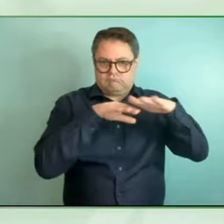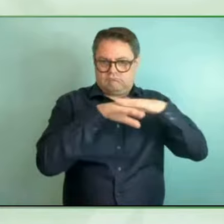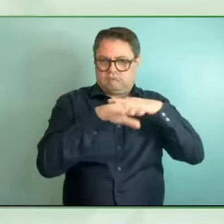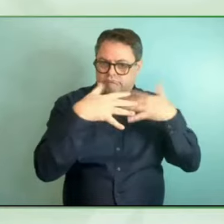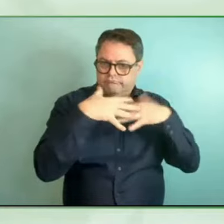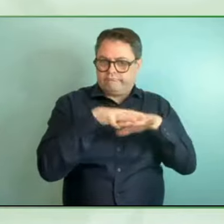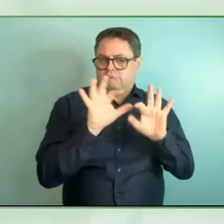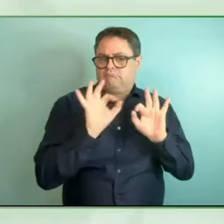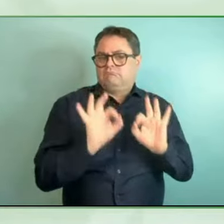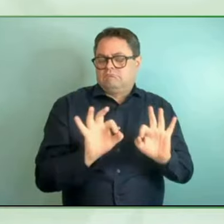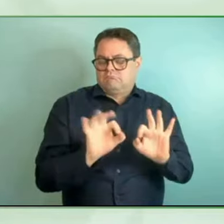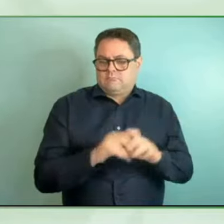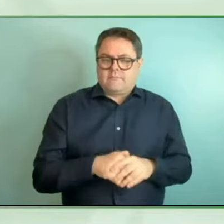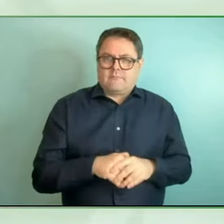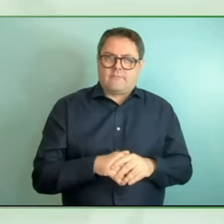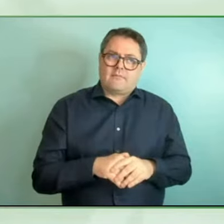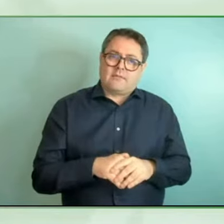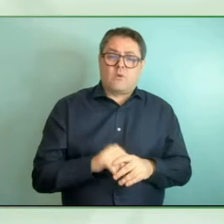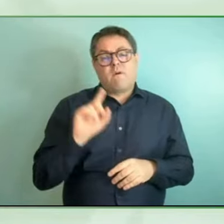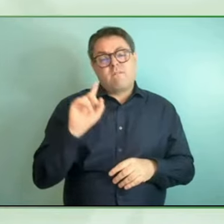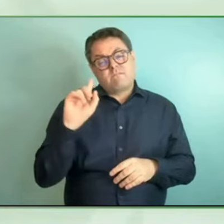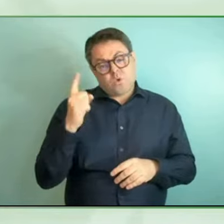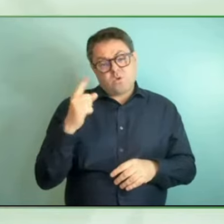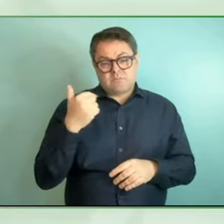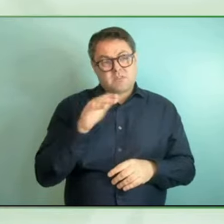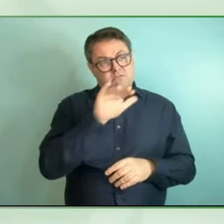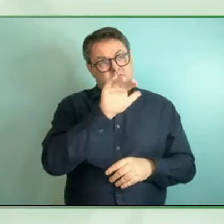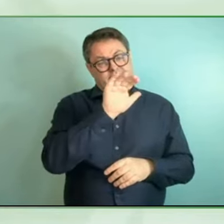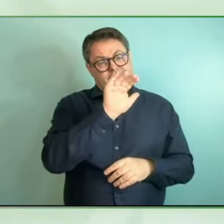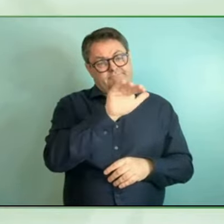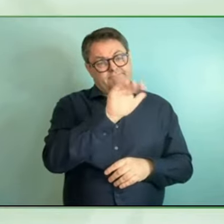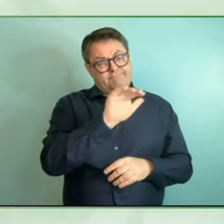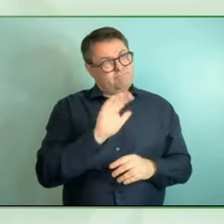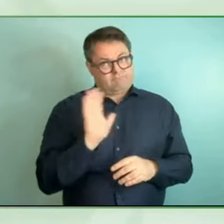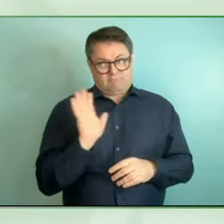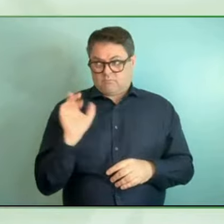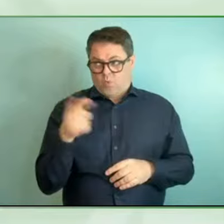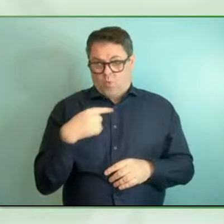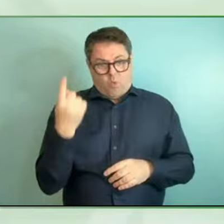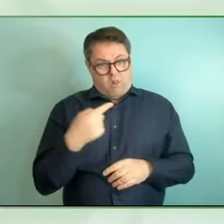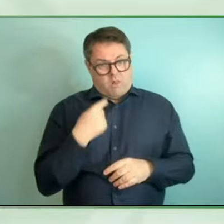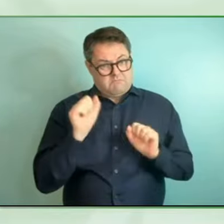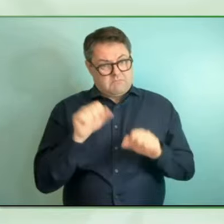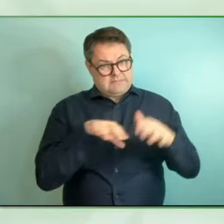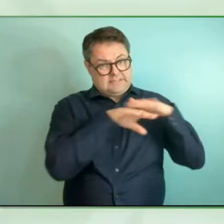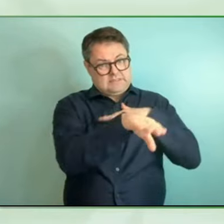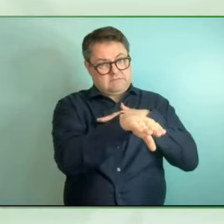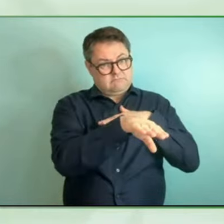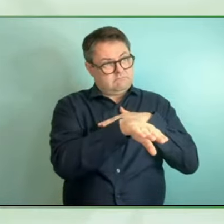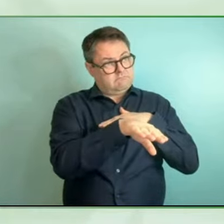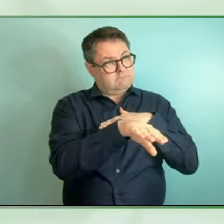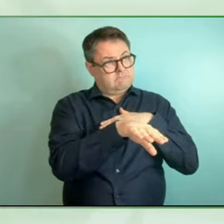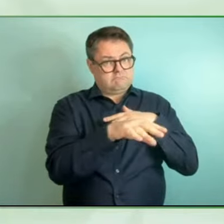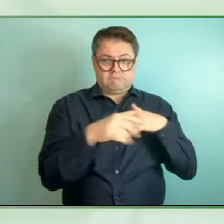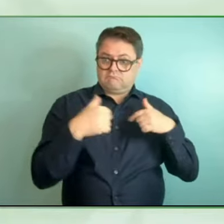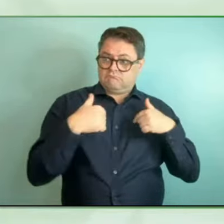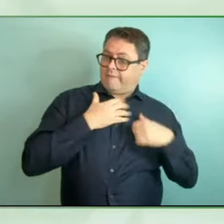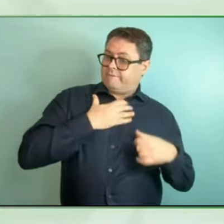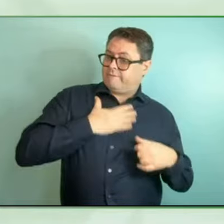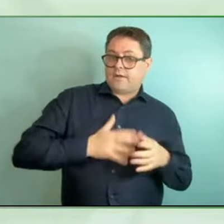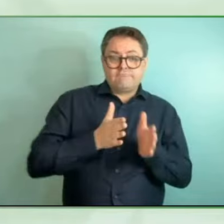first thing is really to raise this idea that everybody can go to university to pursue